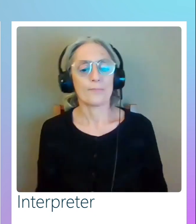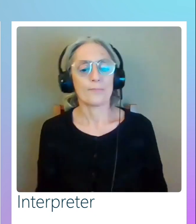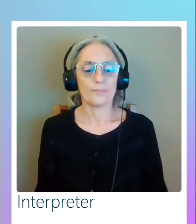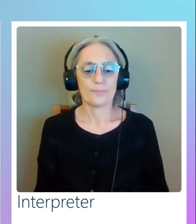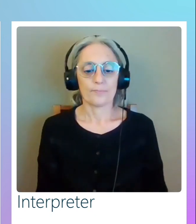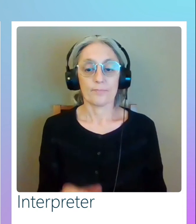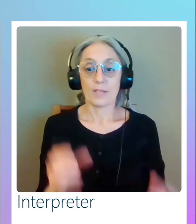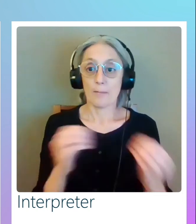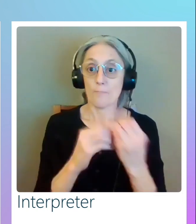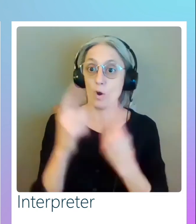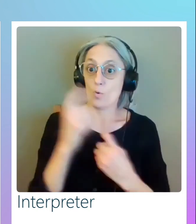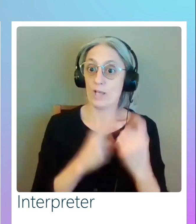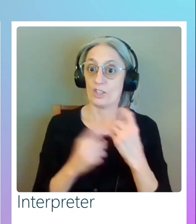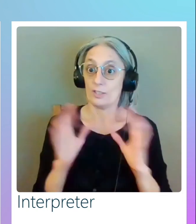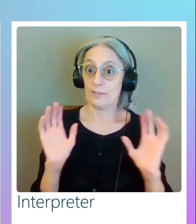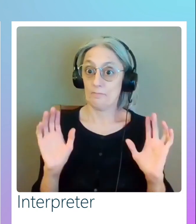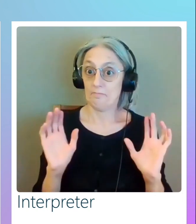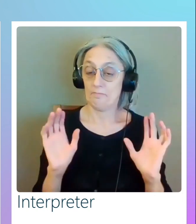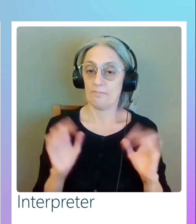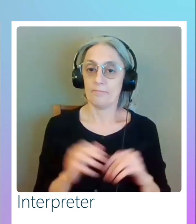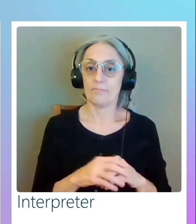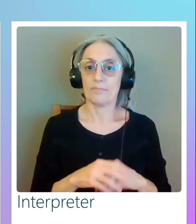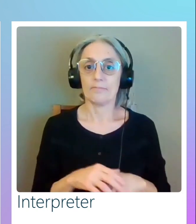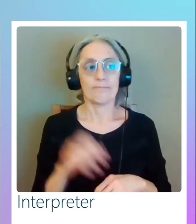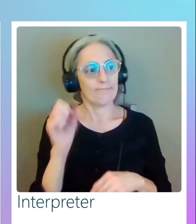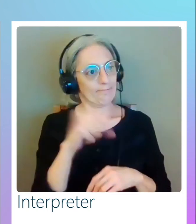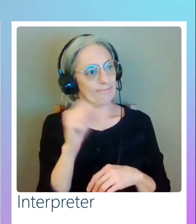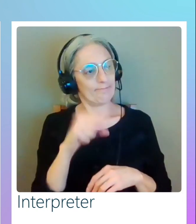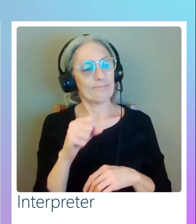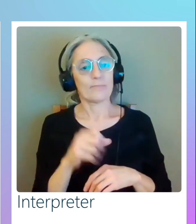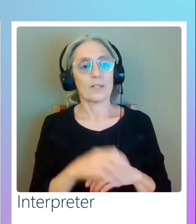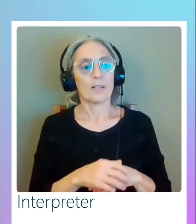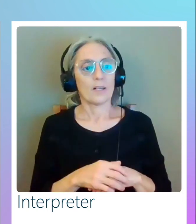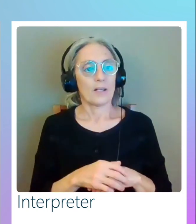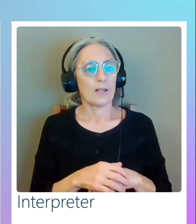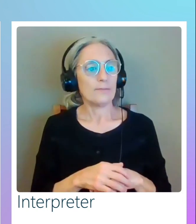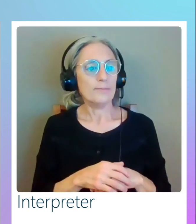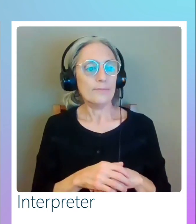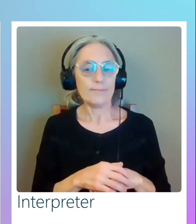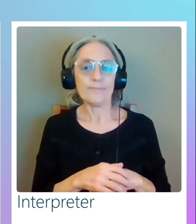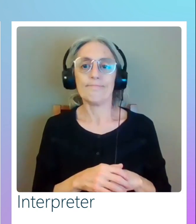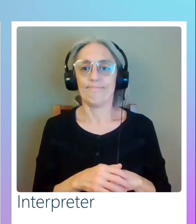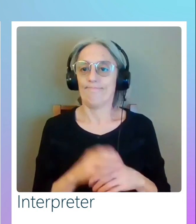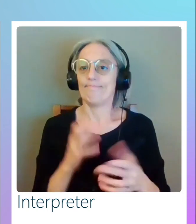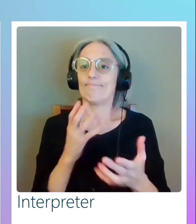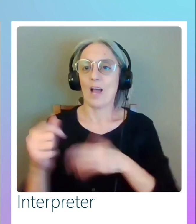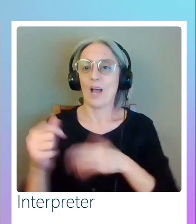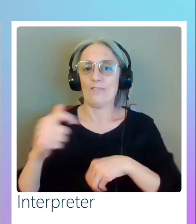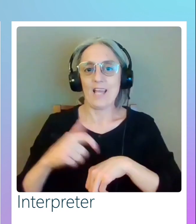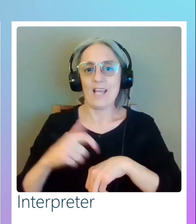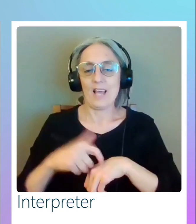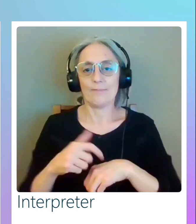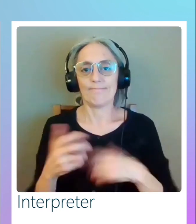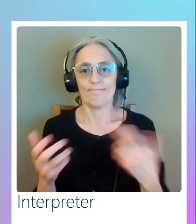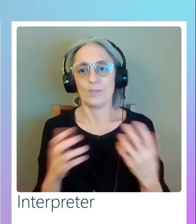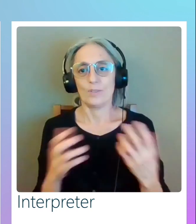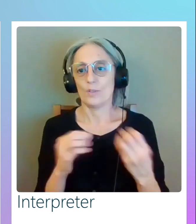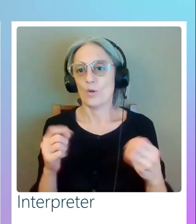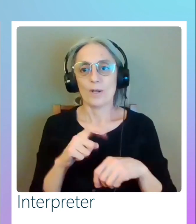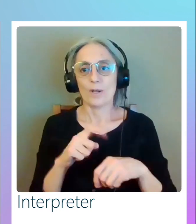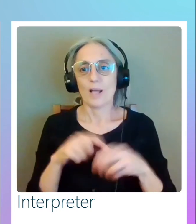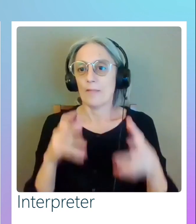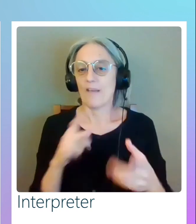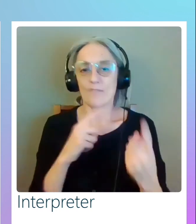Any other questions we got? Yeah, you know what? We are right at time. So I don't think we have any more time for questions,